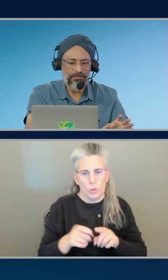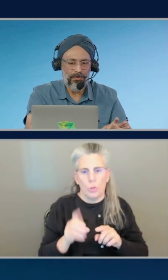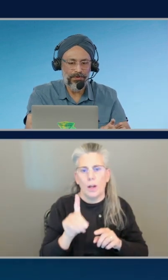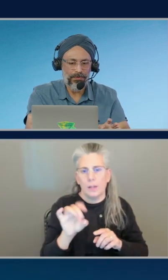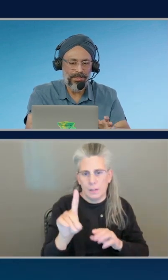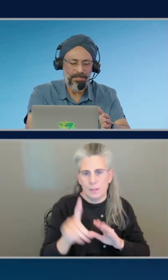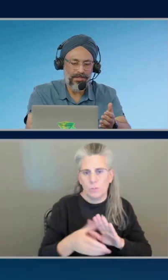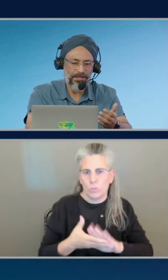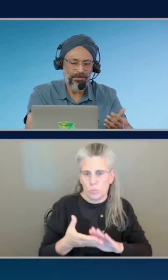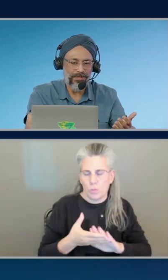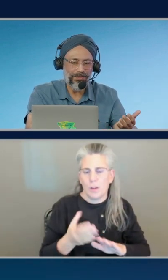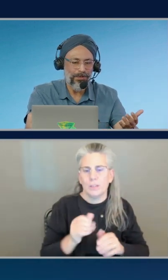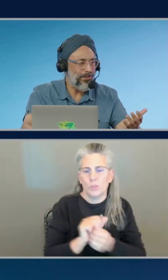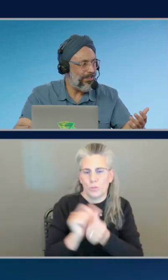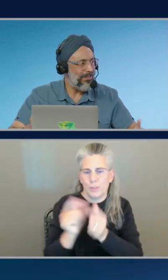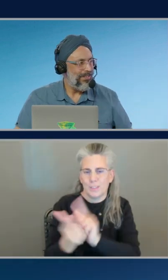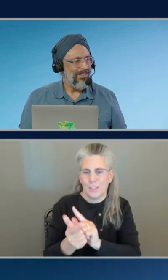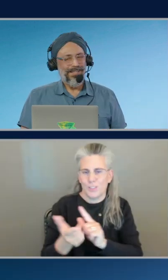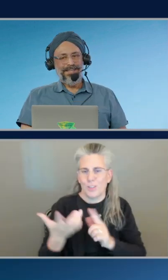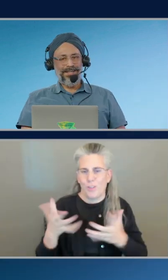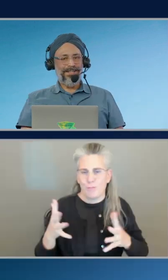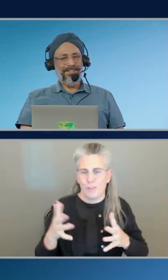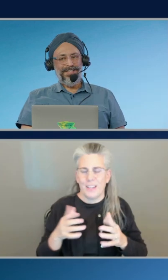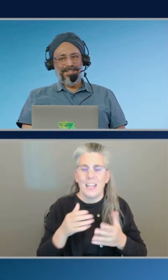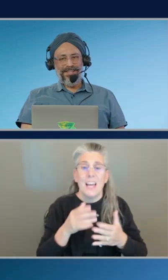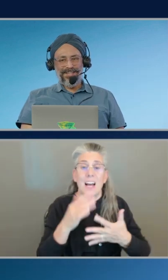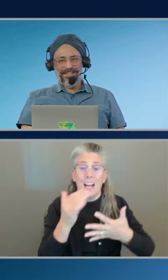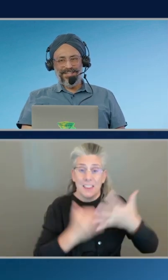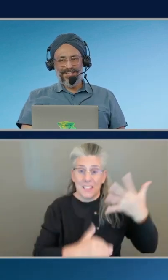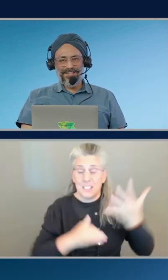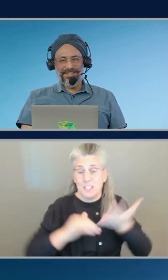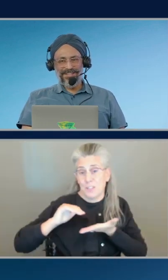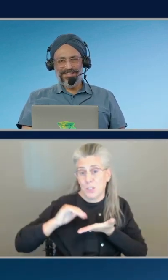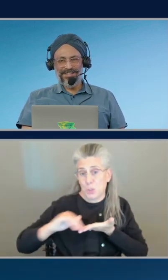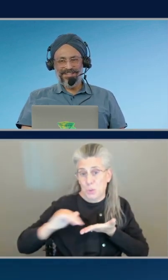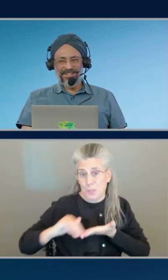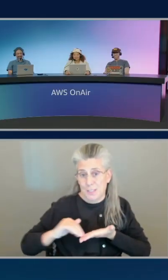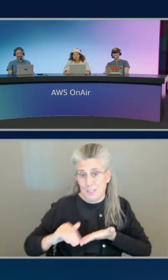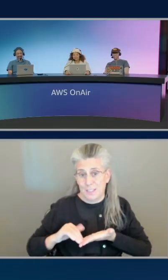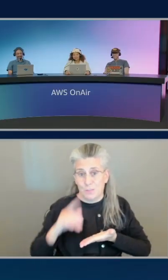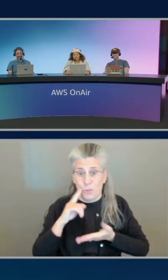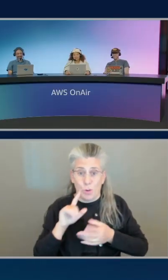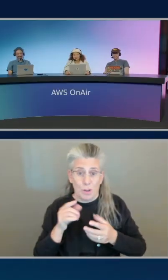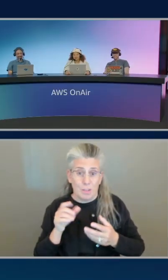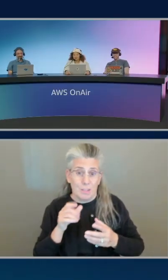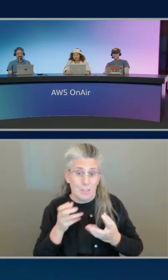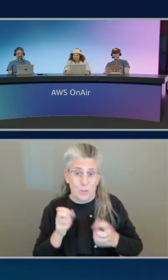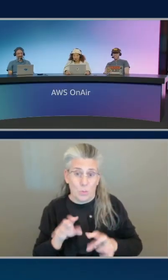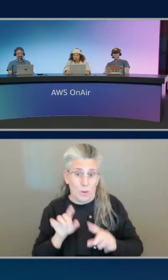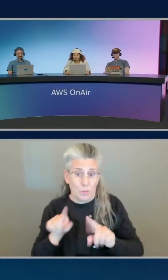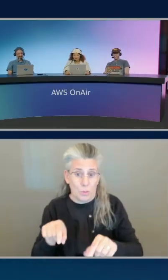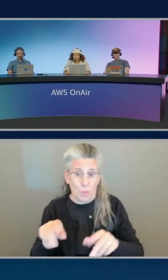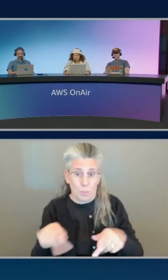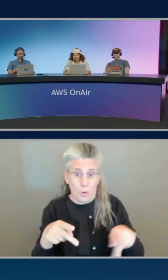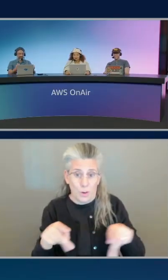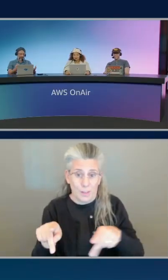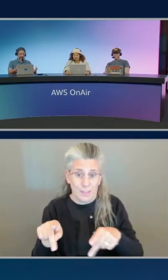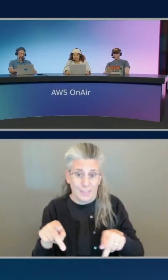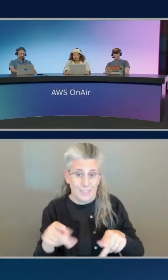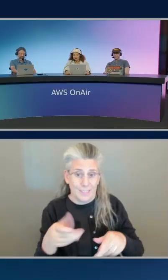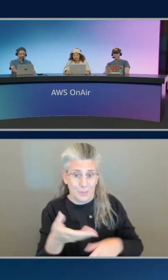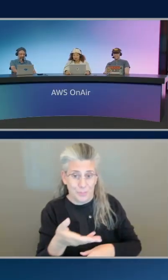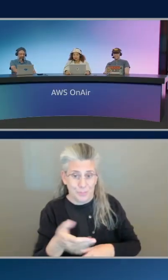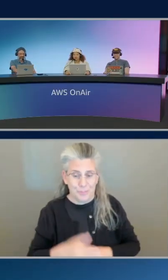translation before. So here is a list of the excuses. To go to the store to buy something important. Exactly. So it came up with,